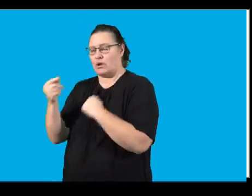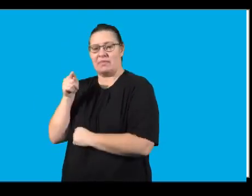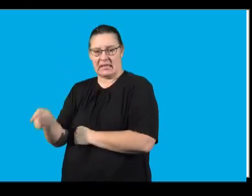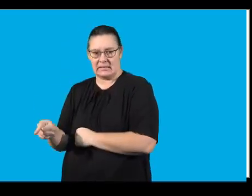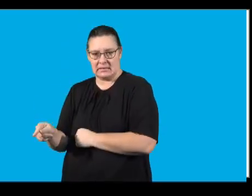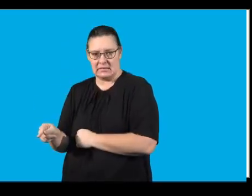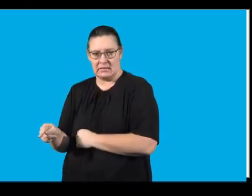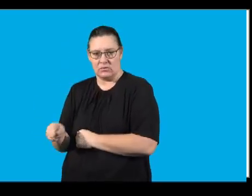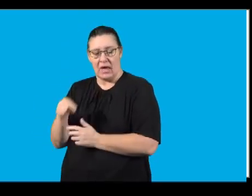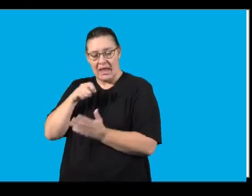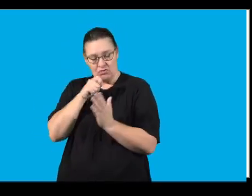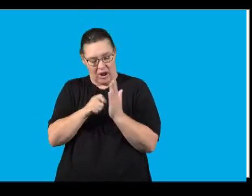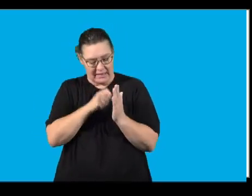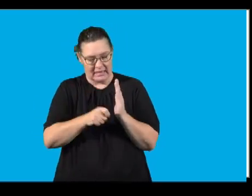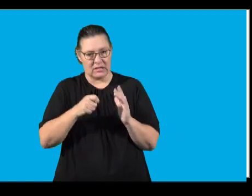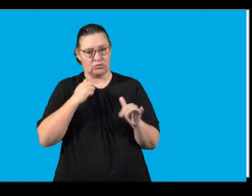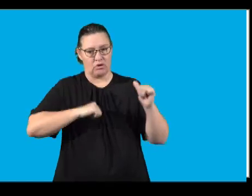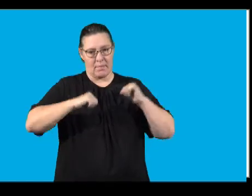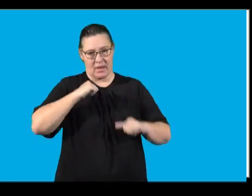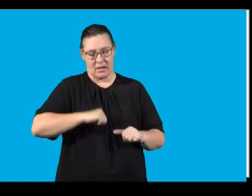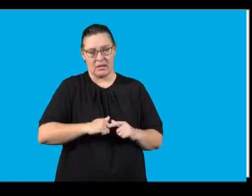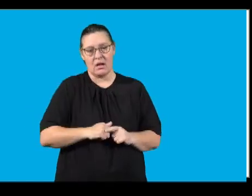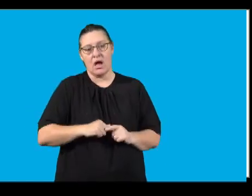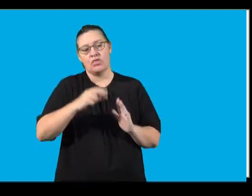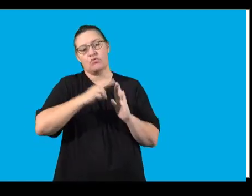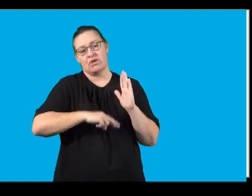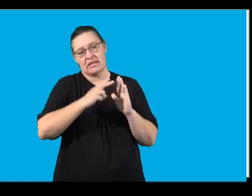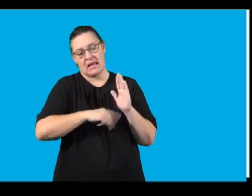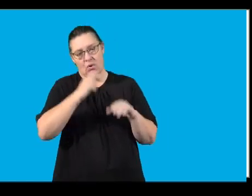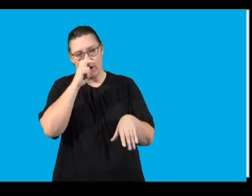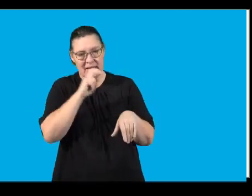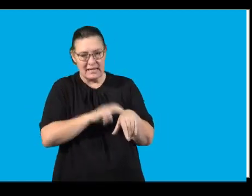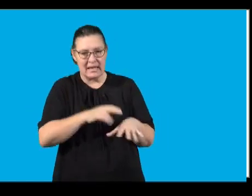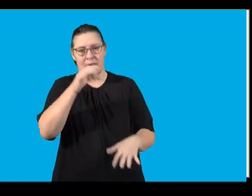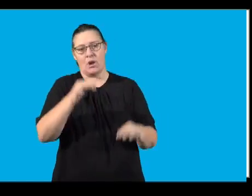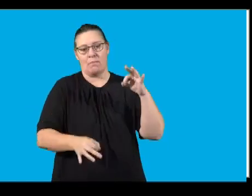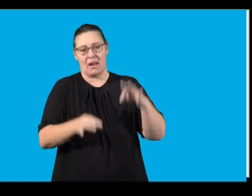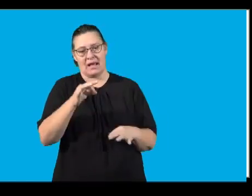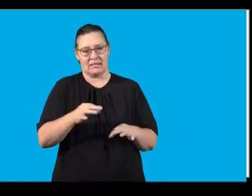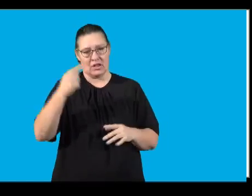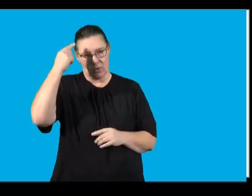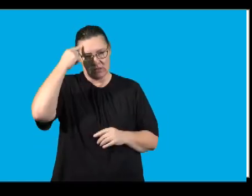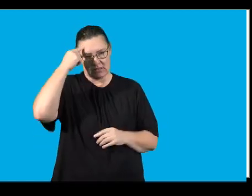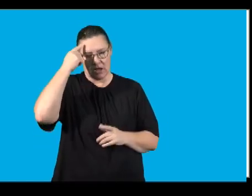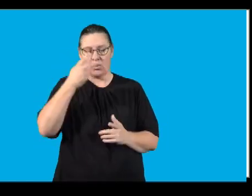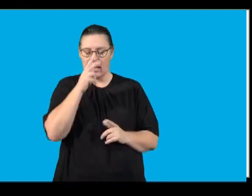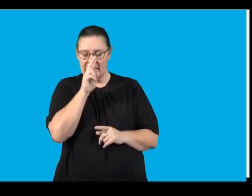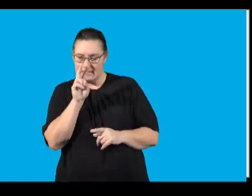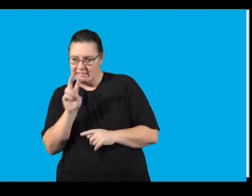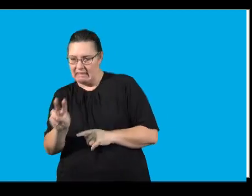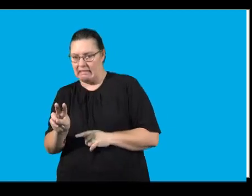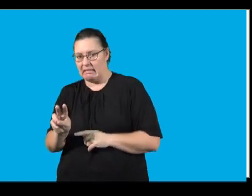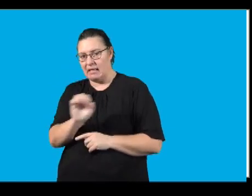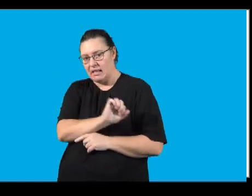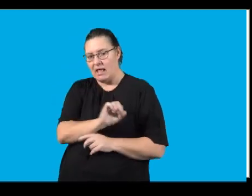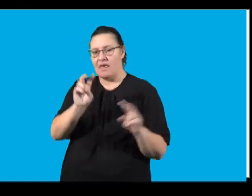a desired outcome, which means that in writing the drama, all right, the reader needed to be manipulated so